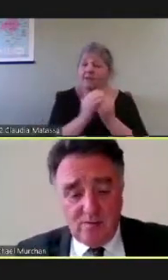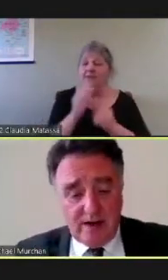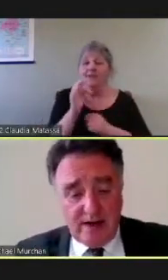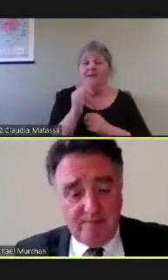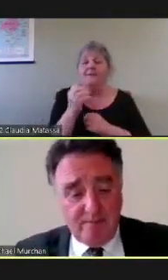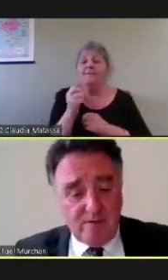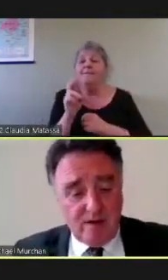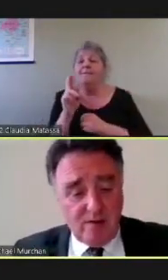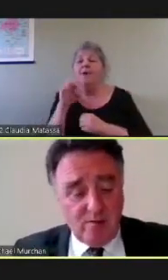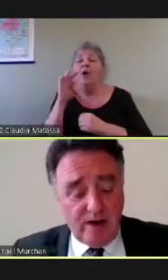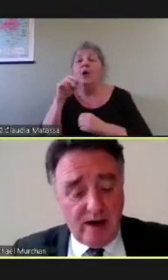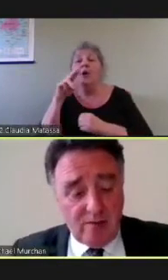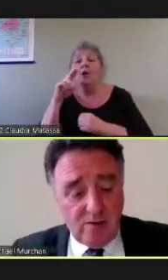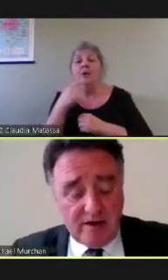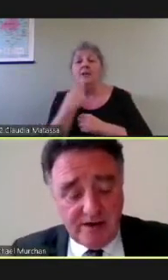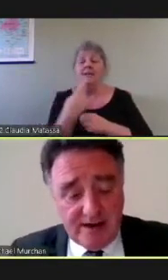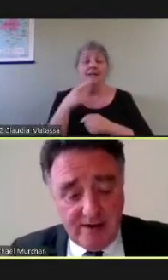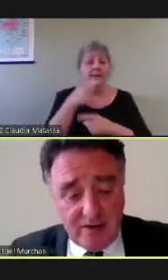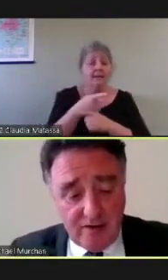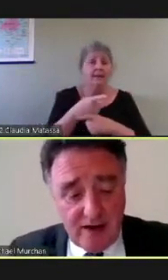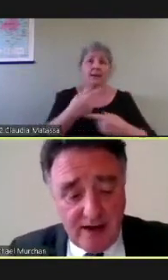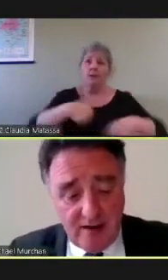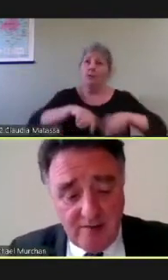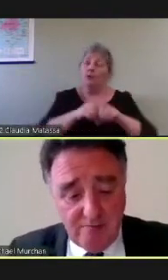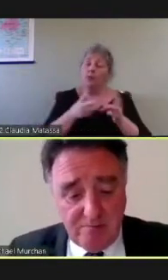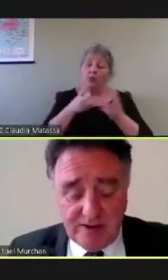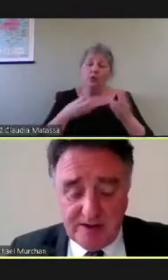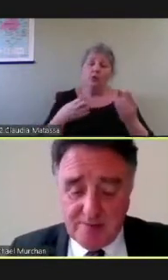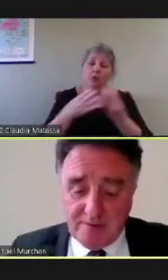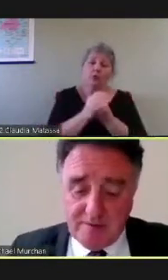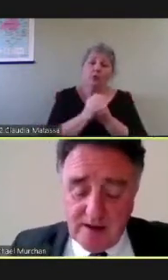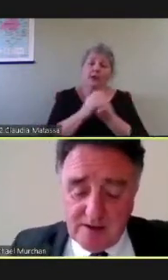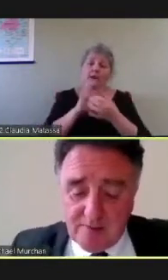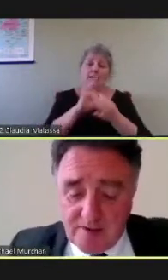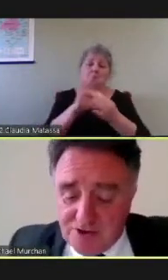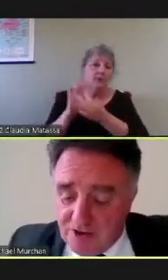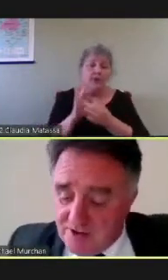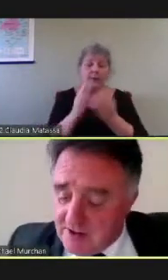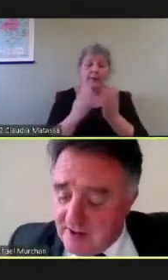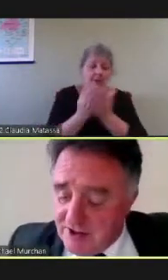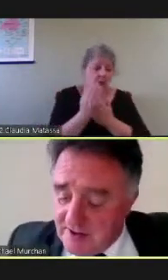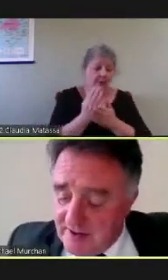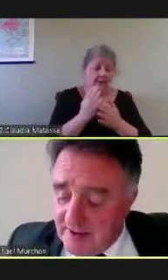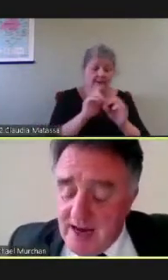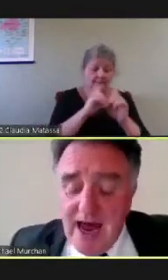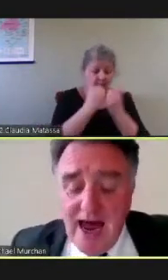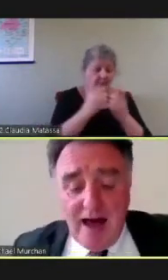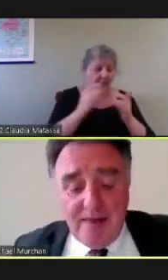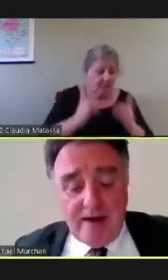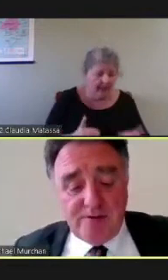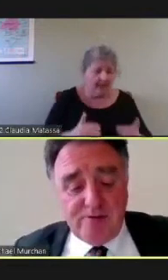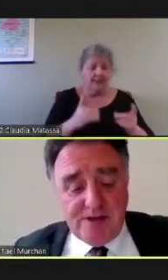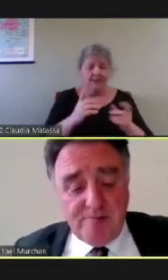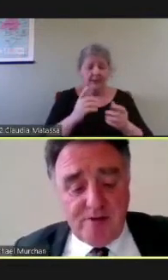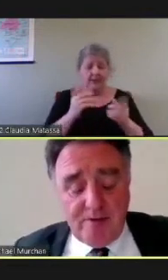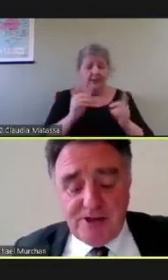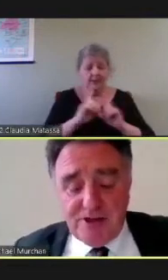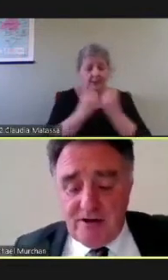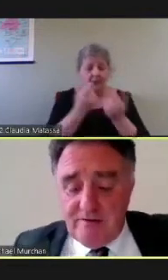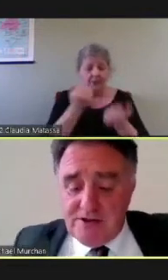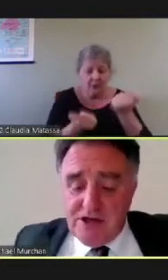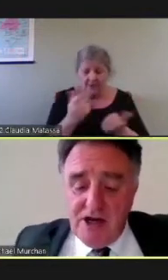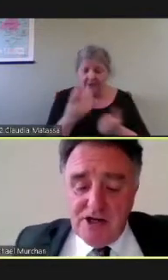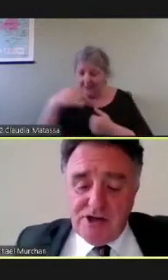and we are working together between the Department of Health, Department of Justice, the HSE, and the Irish Prison